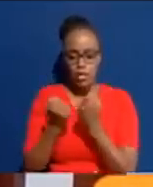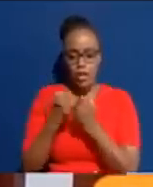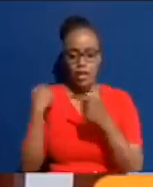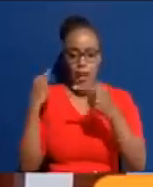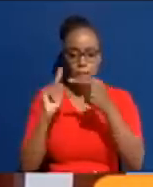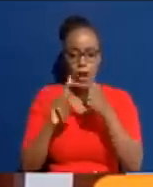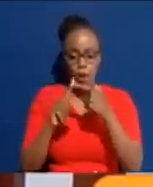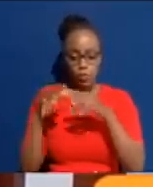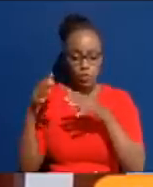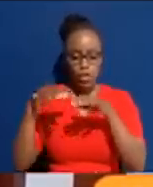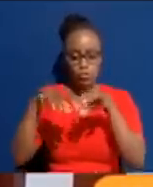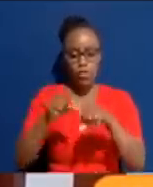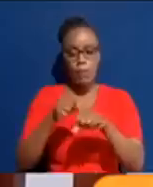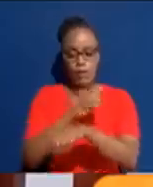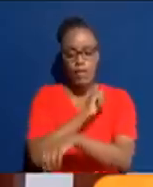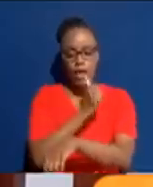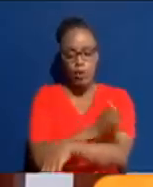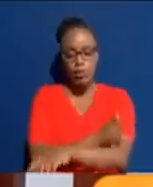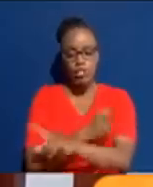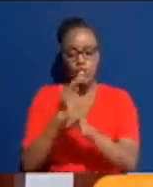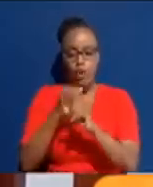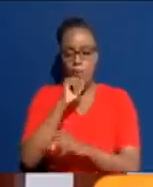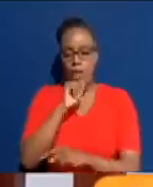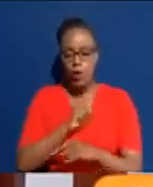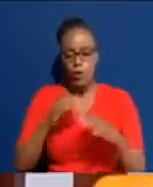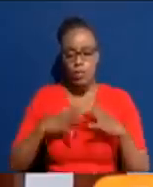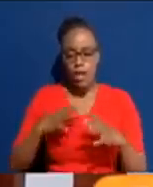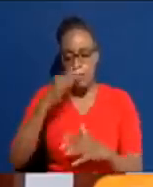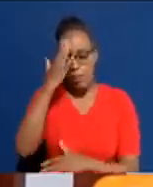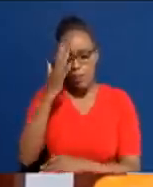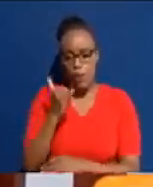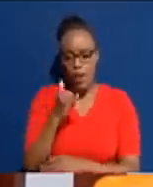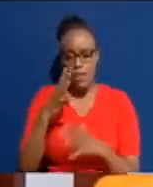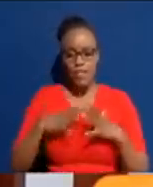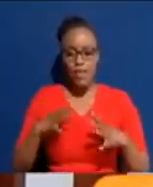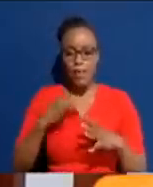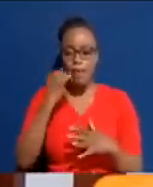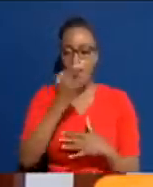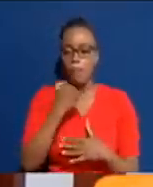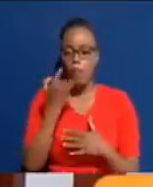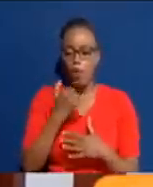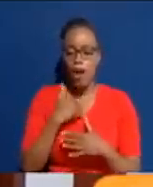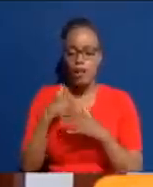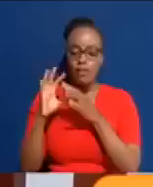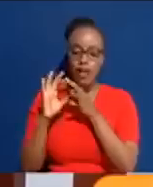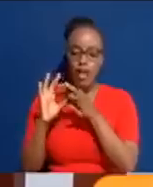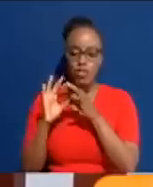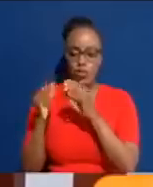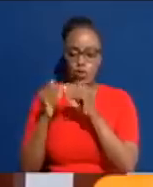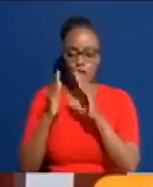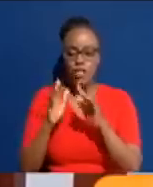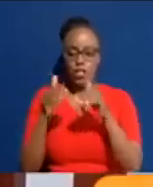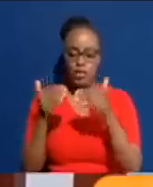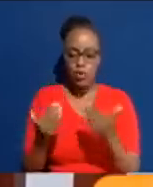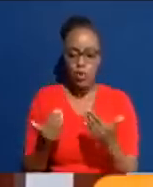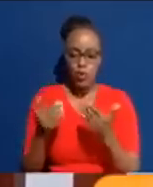taken authority from the elders. So that you find that the people we call the cultural leaders or